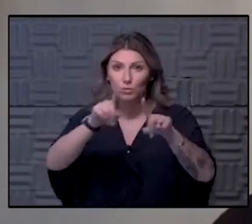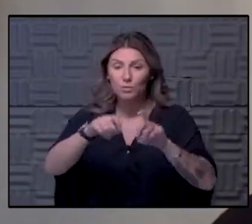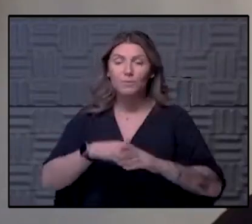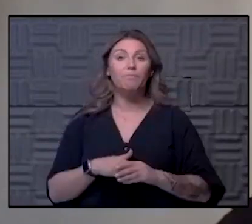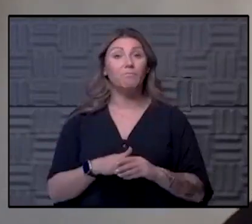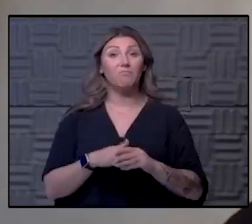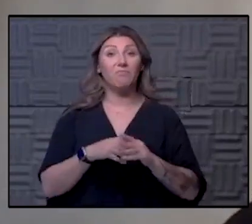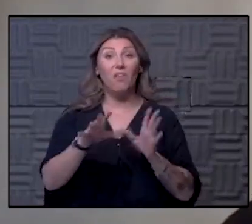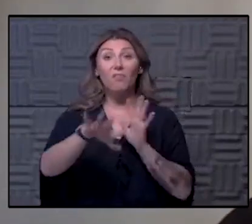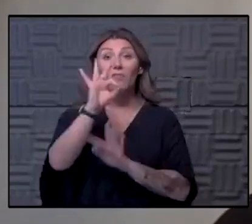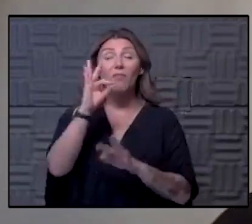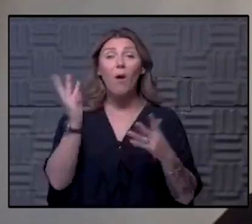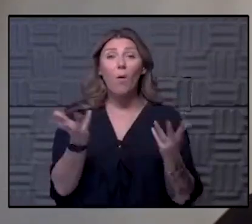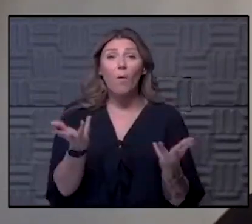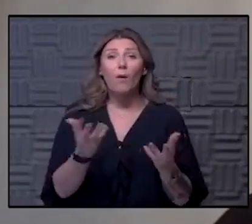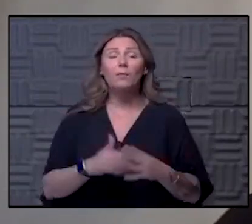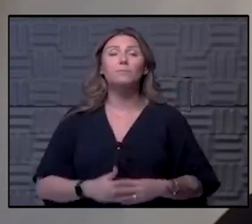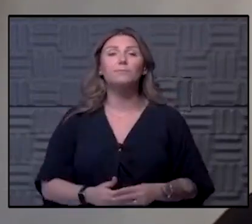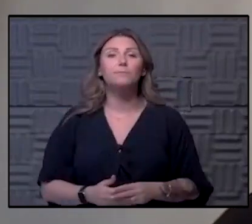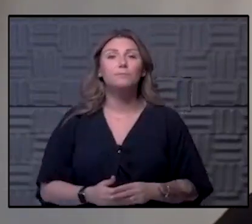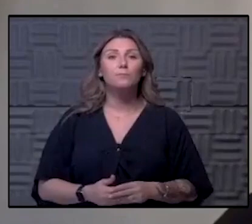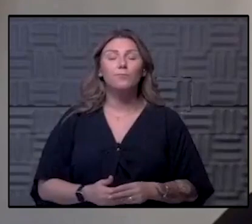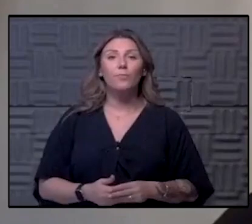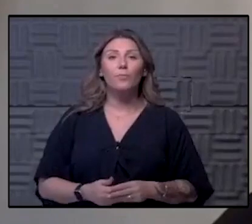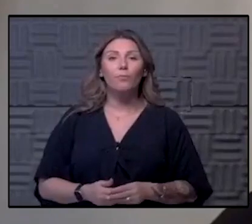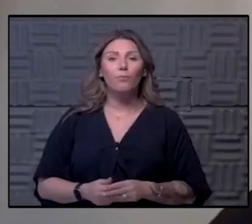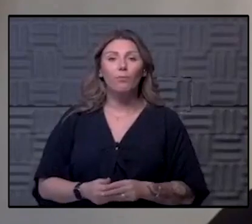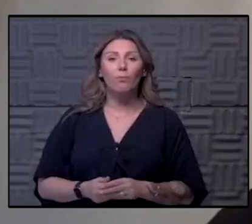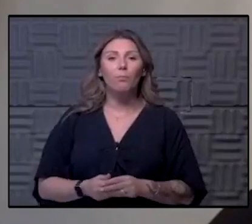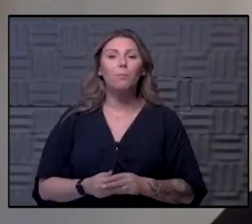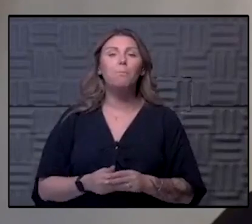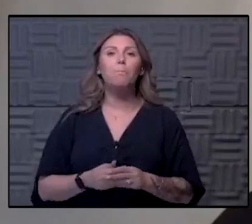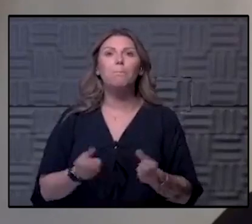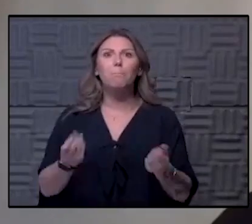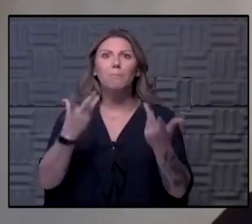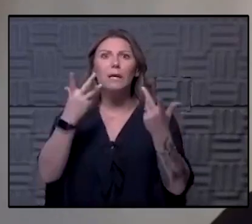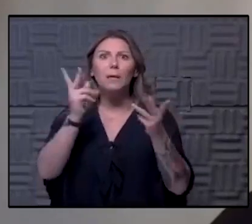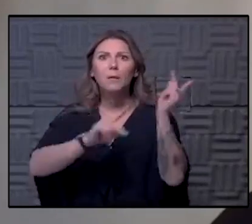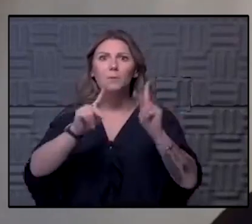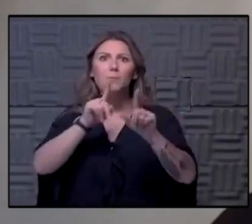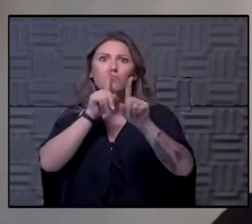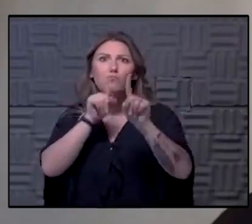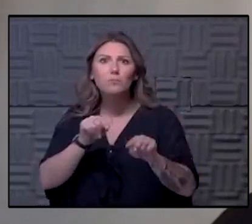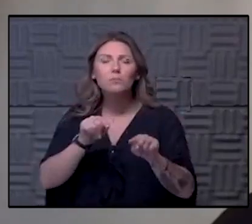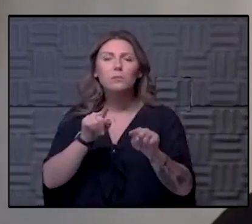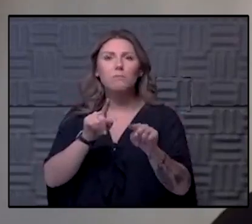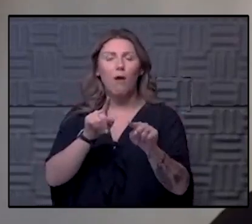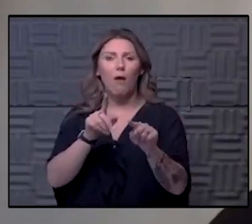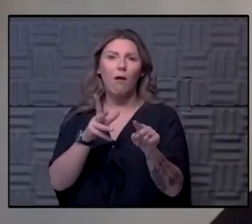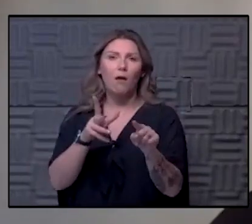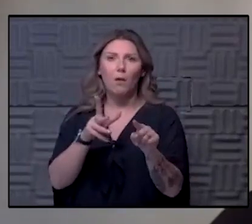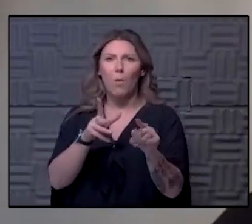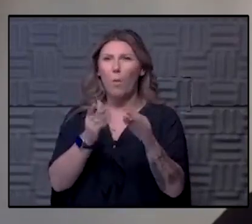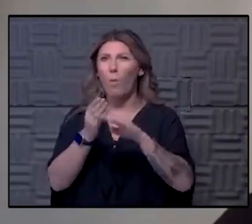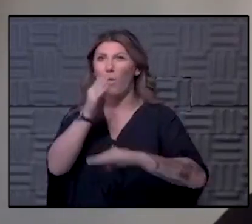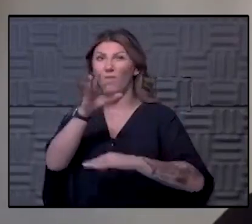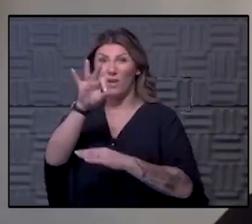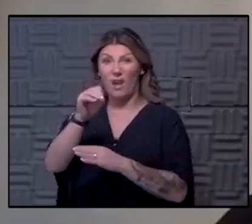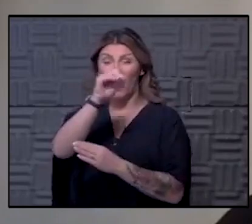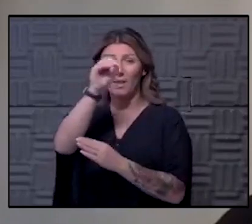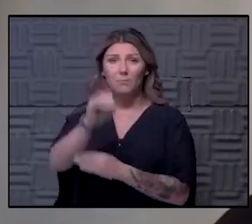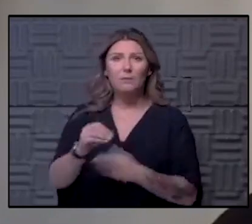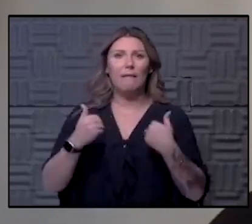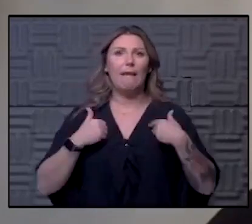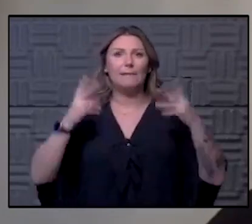we found is that a lot of the respondents, over 90% of the respondents, had reported that they had